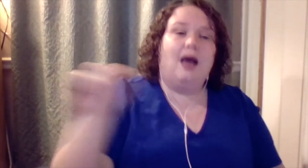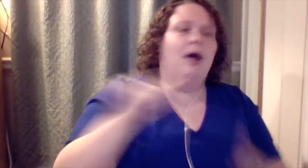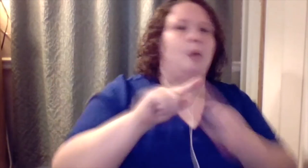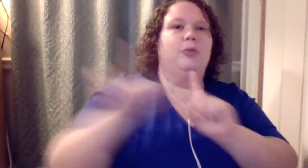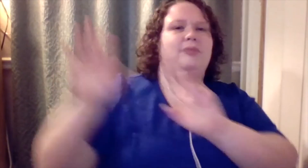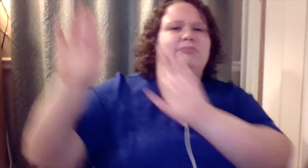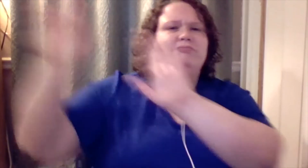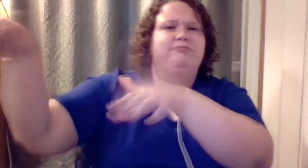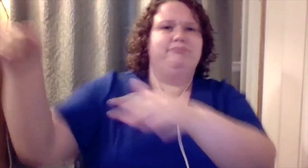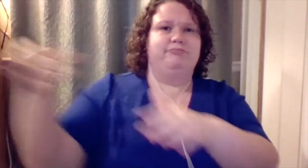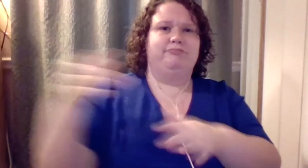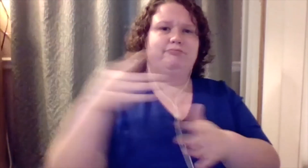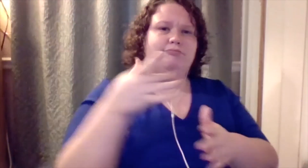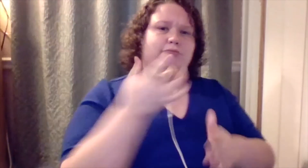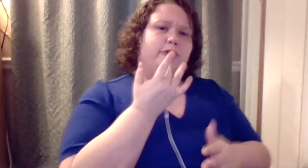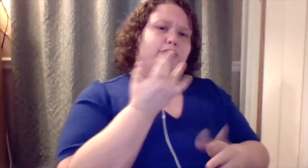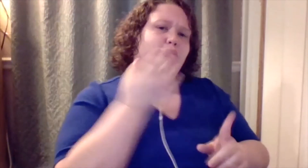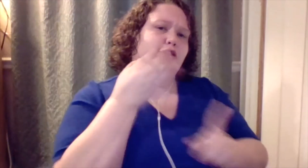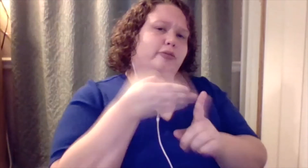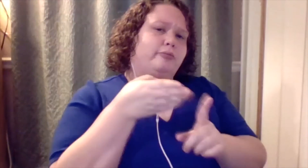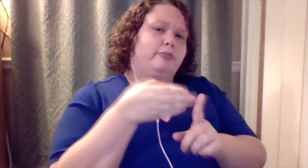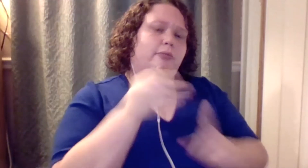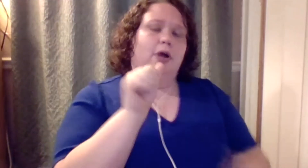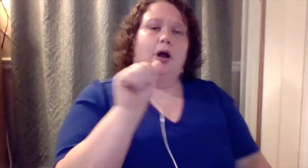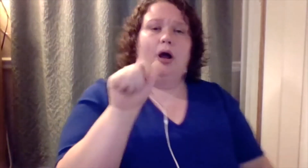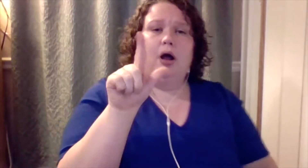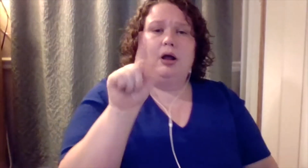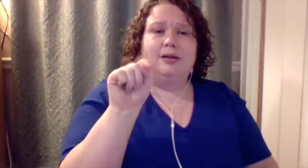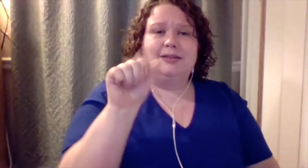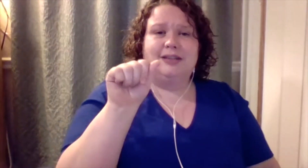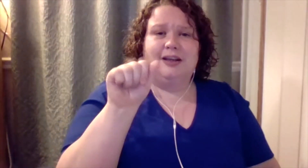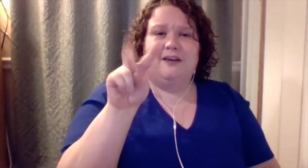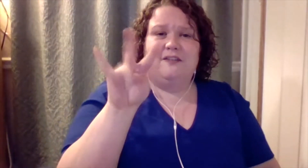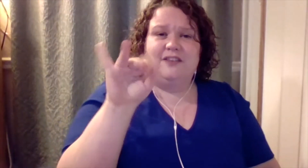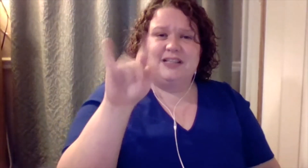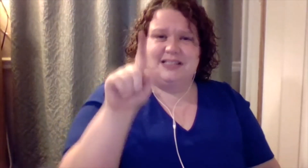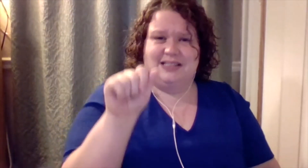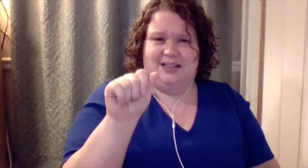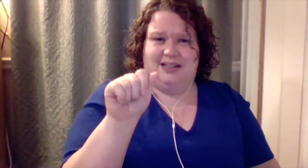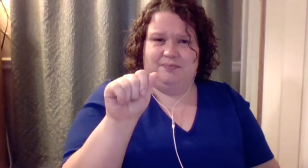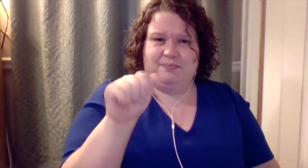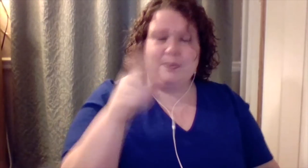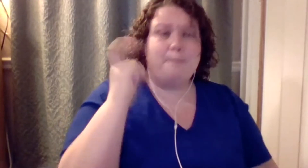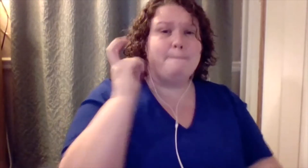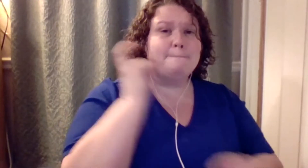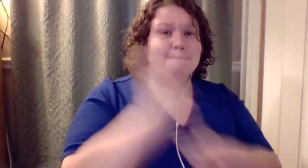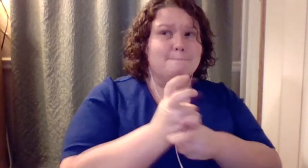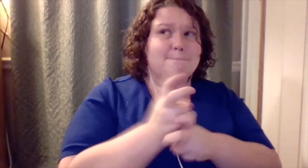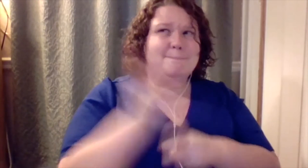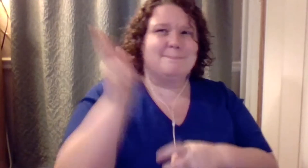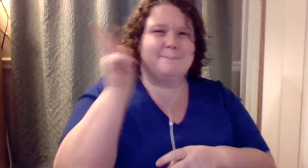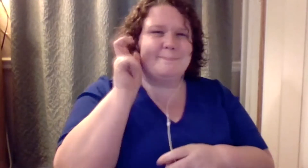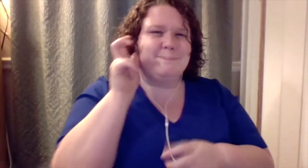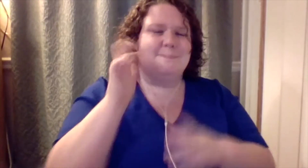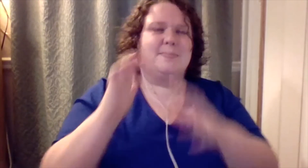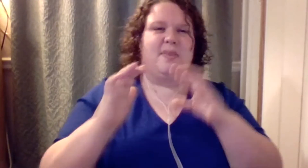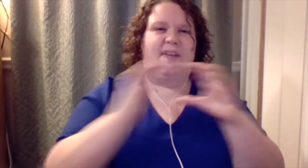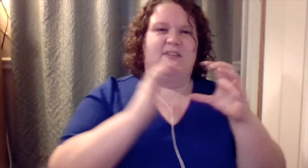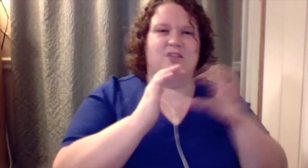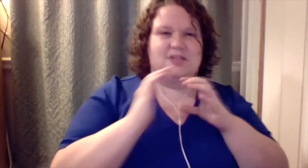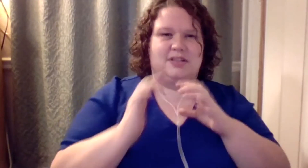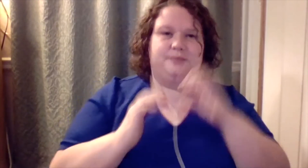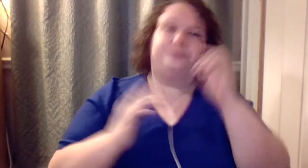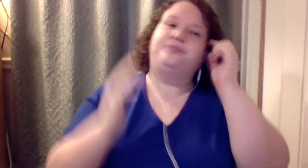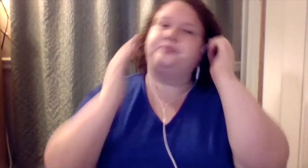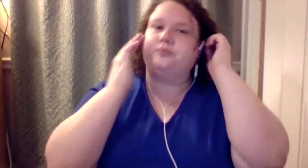Elementary. So it's very hard to hear these conversations. I know that from a